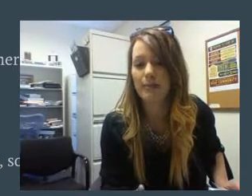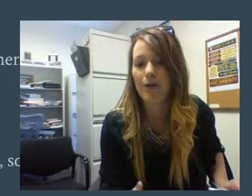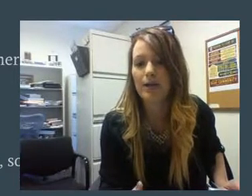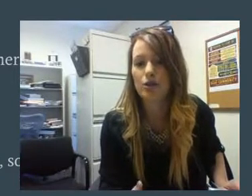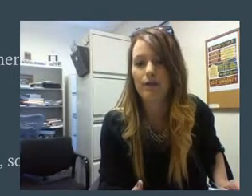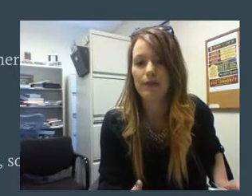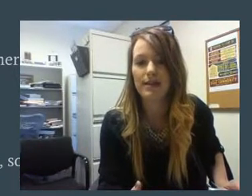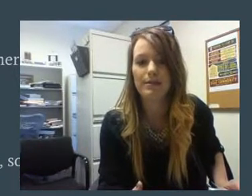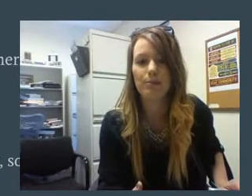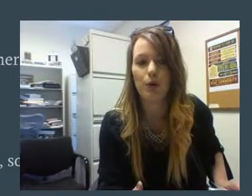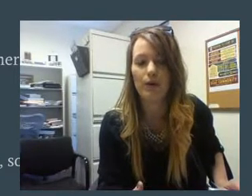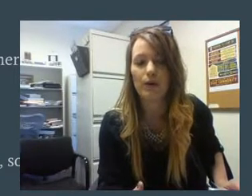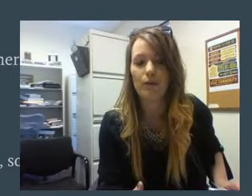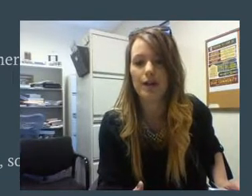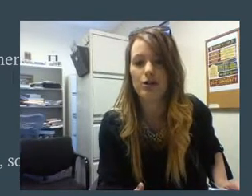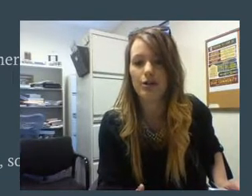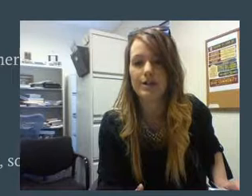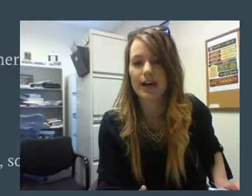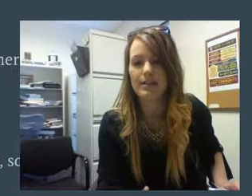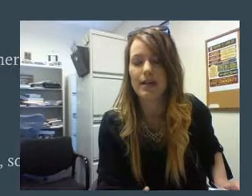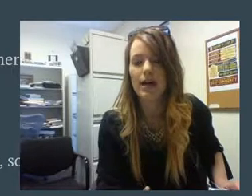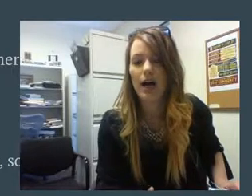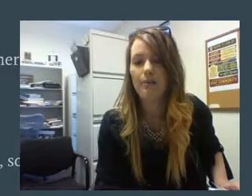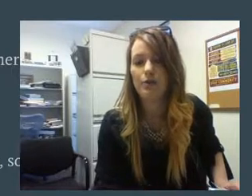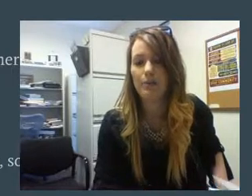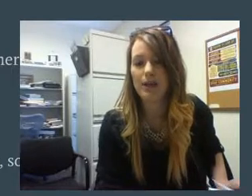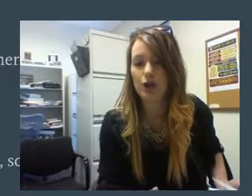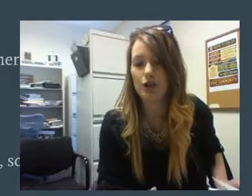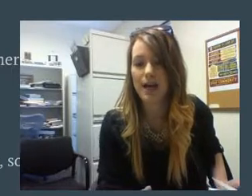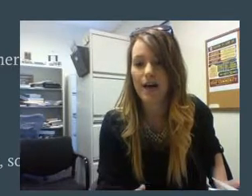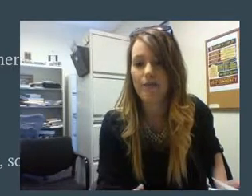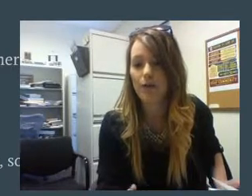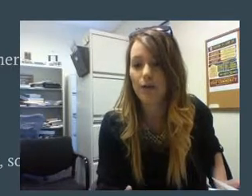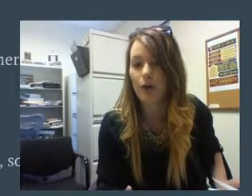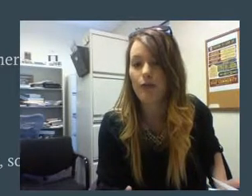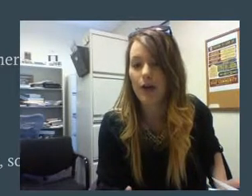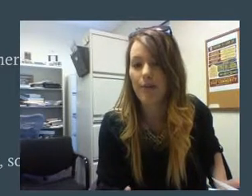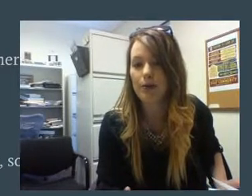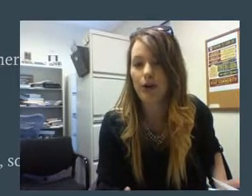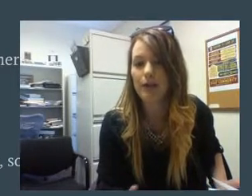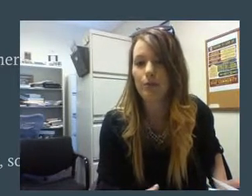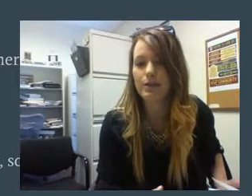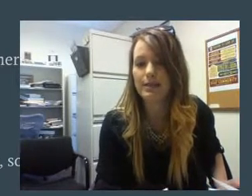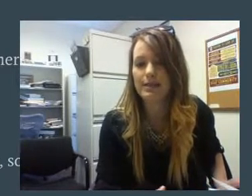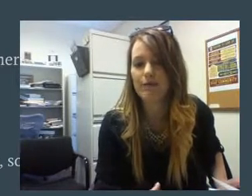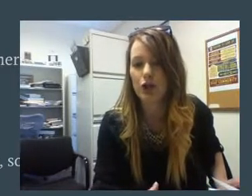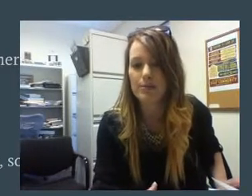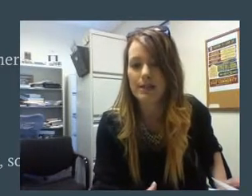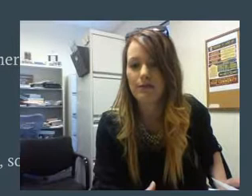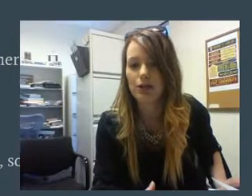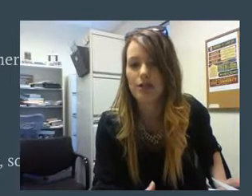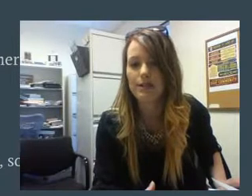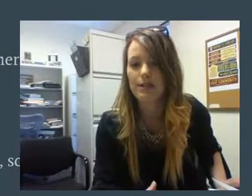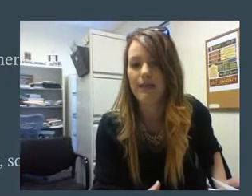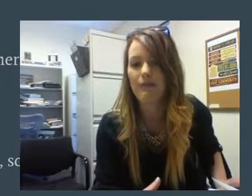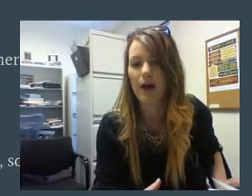talks about it. And so, I feel that's important for us to discuss. So, many cultures have a focal vocabulary. In other words, it's a set of terms